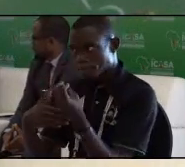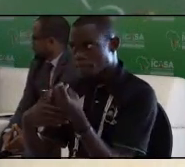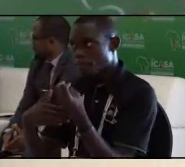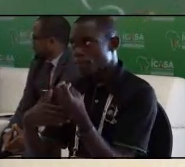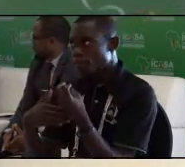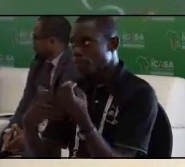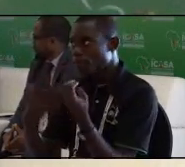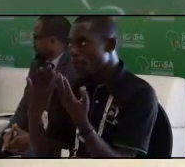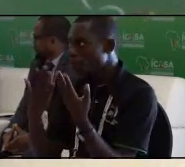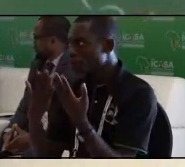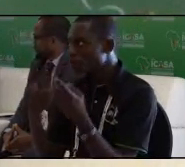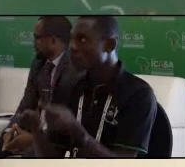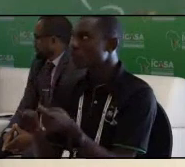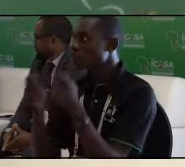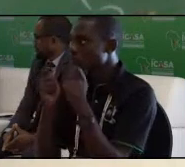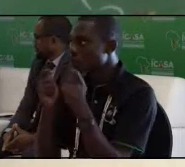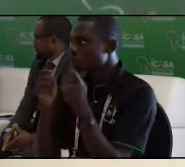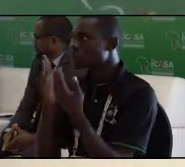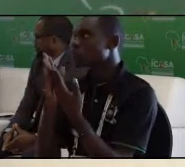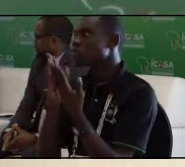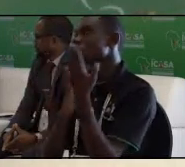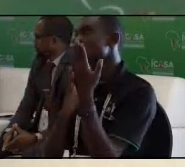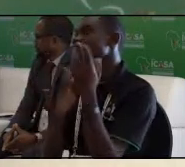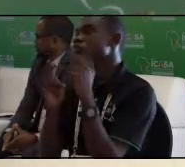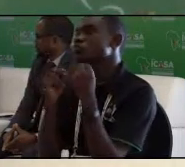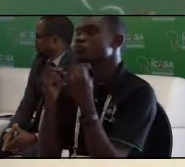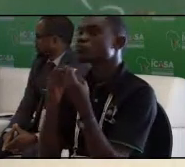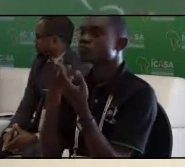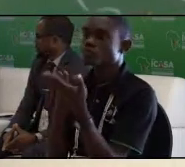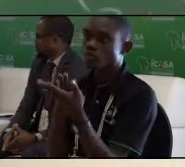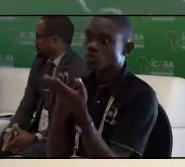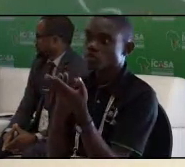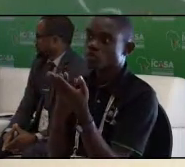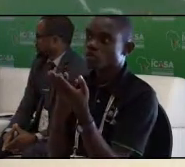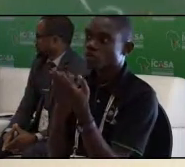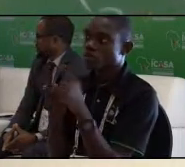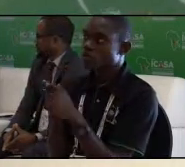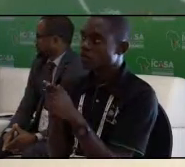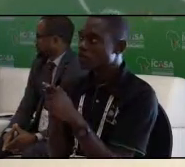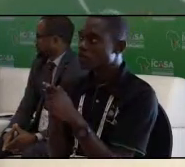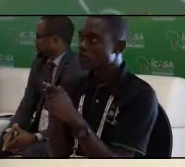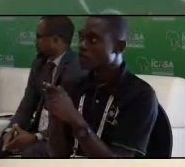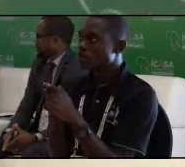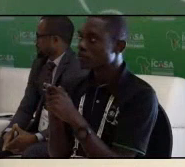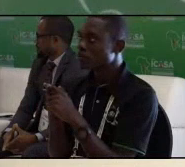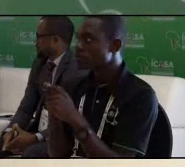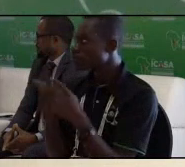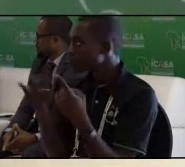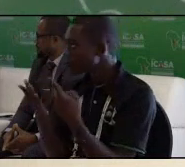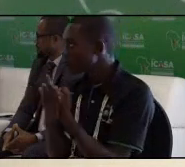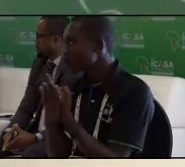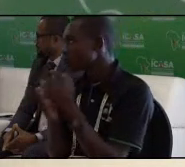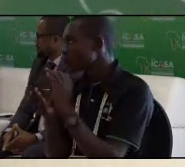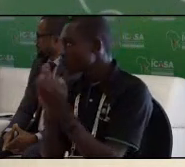get some calls, but again, the calls grew exponentially after that. And this helped in terms